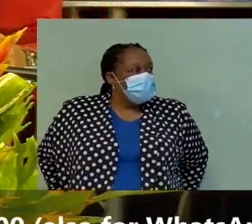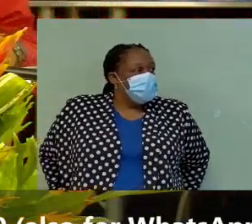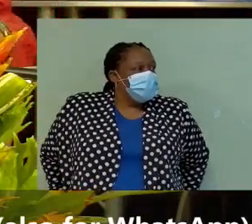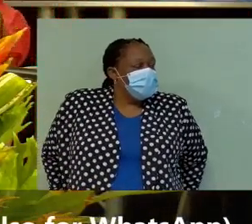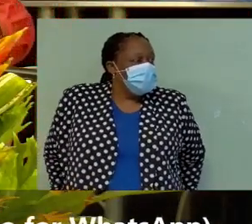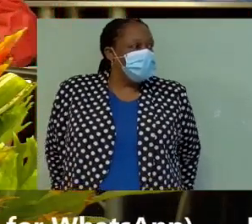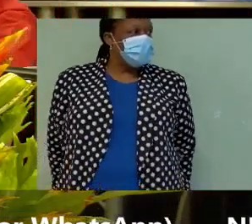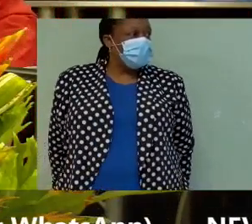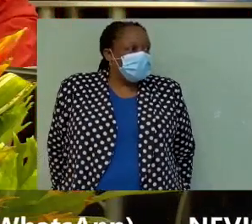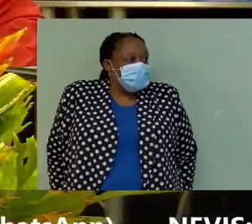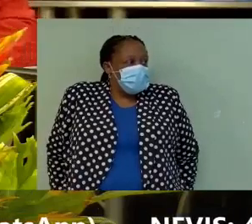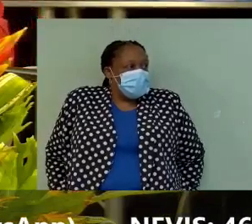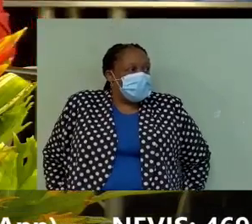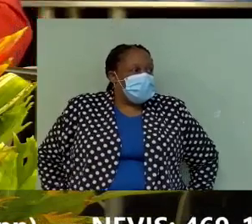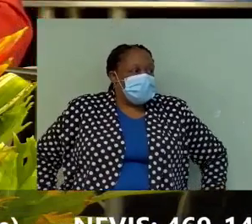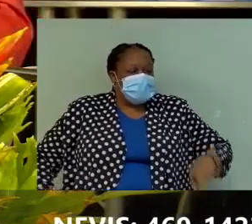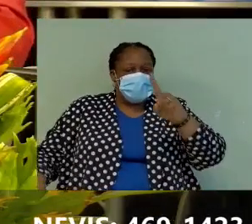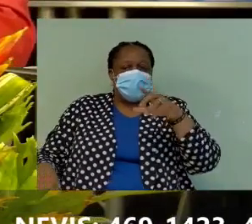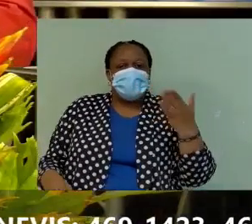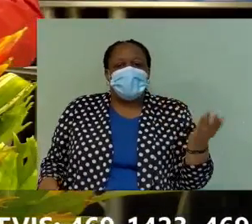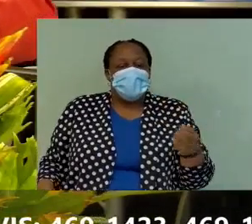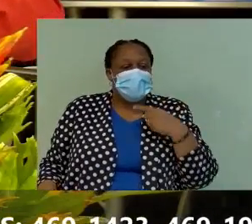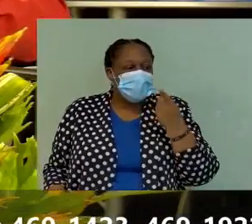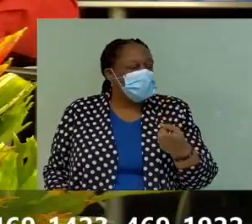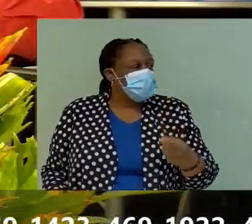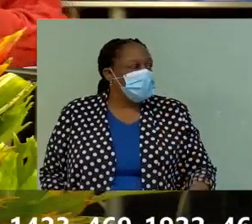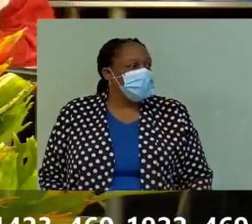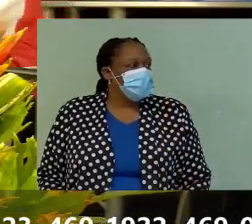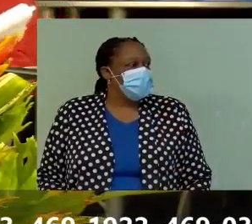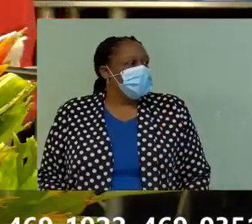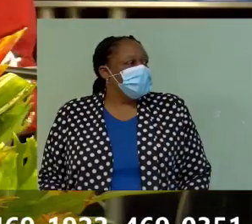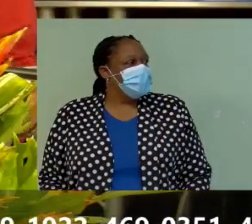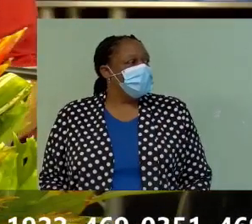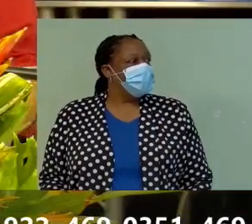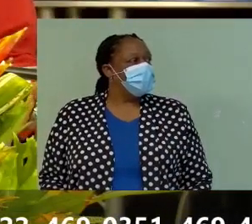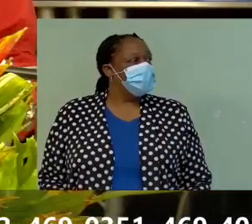one announcement that I would like to make,